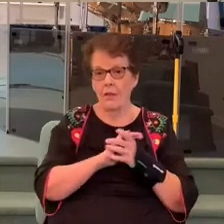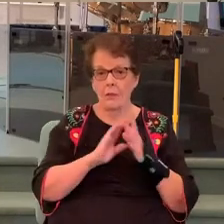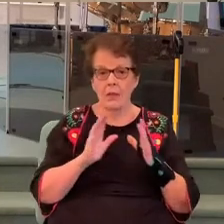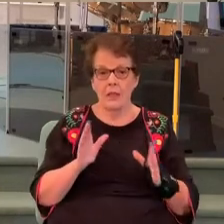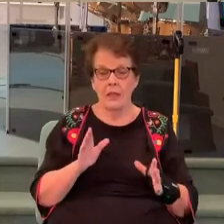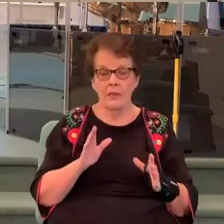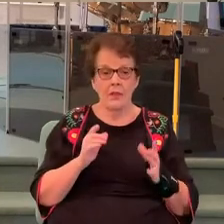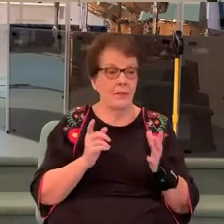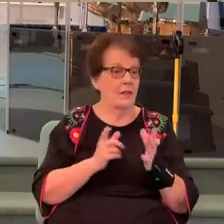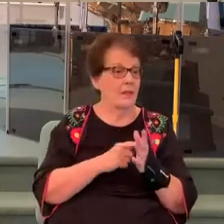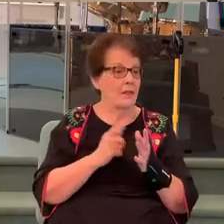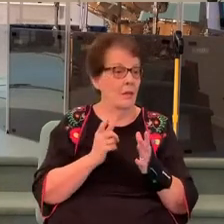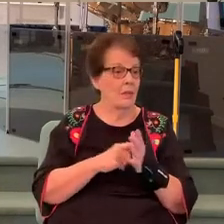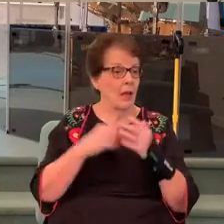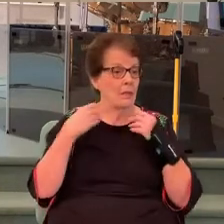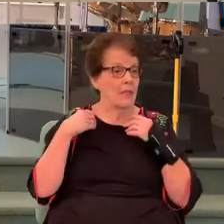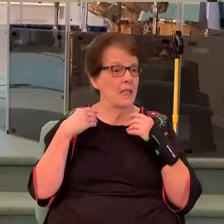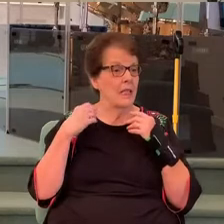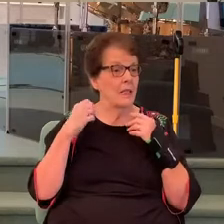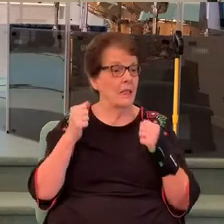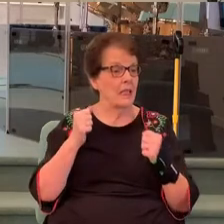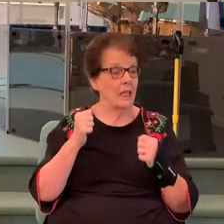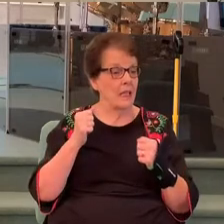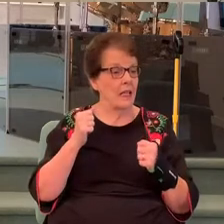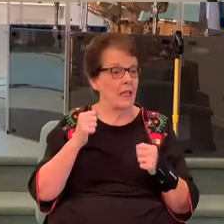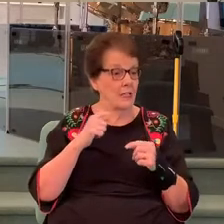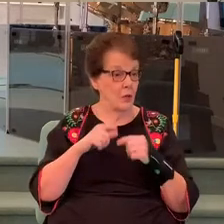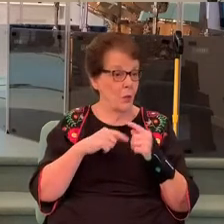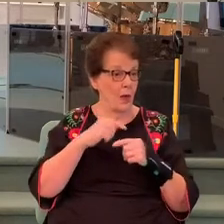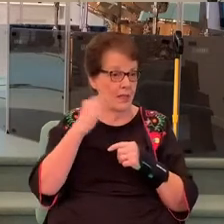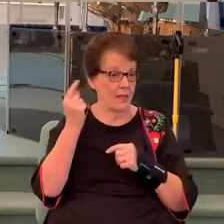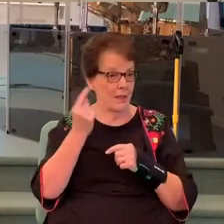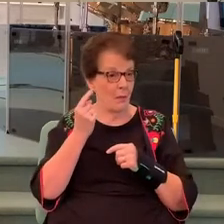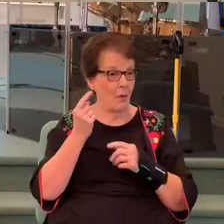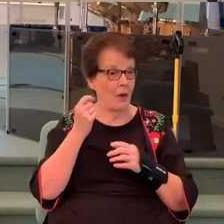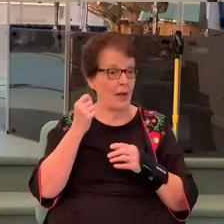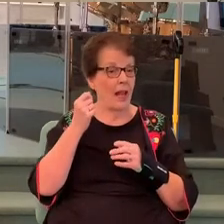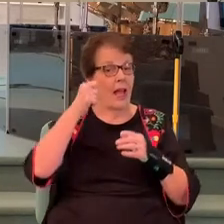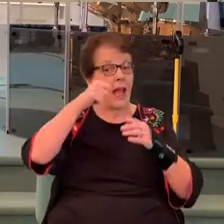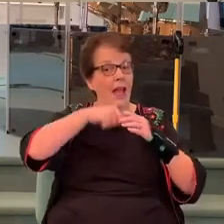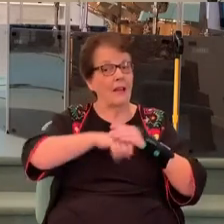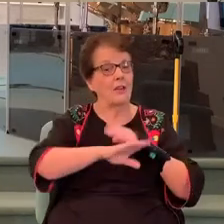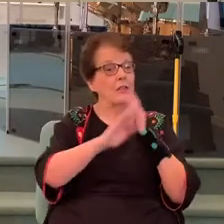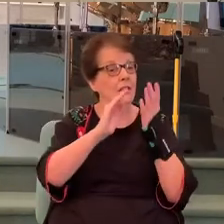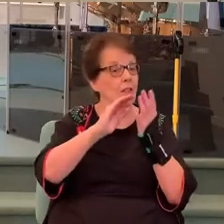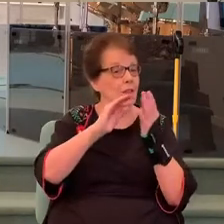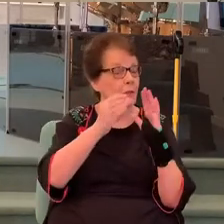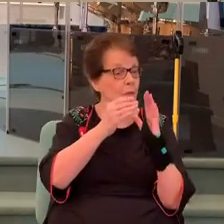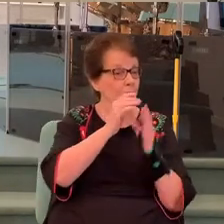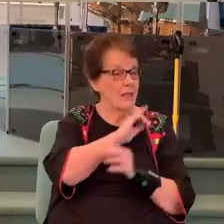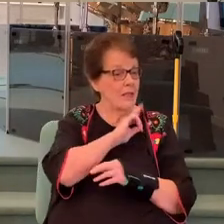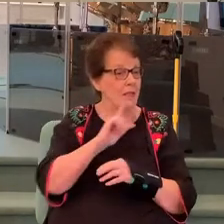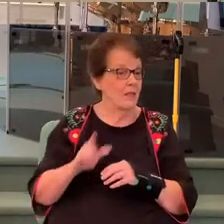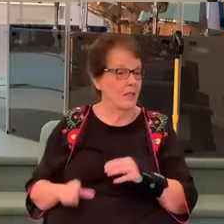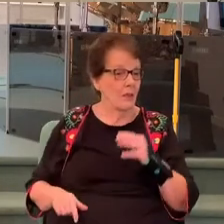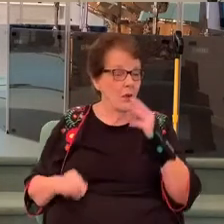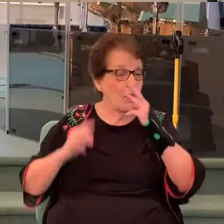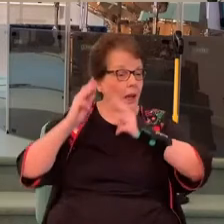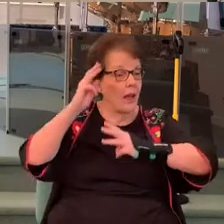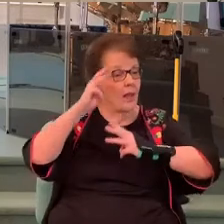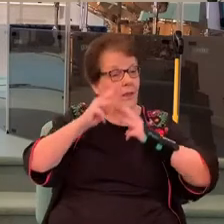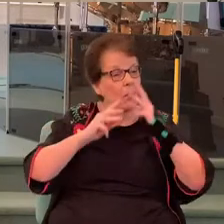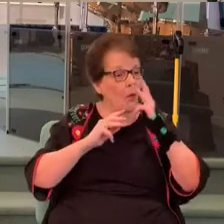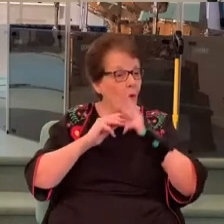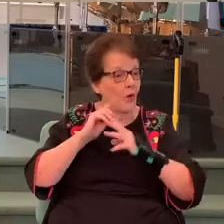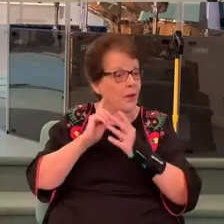moment when someone enters into the presence of the Lord and the worries of this world are removed